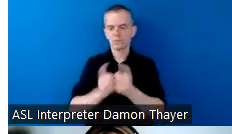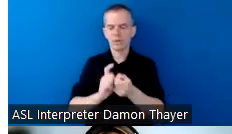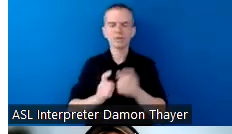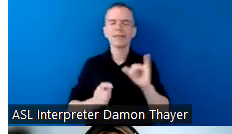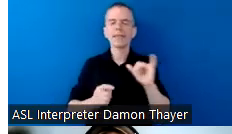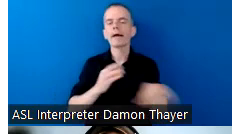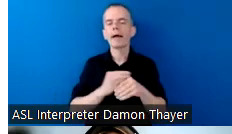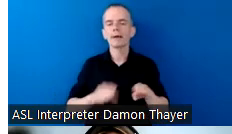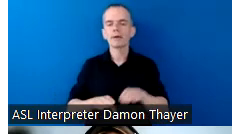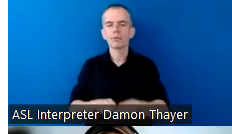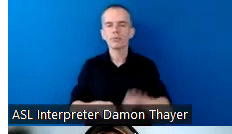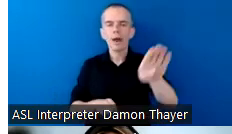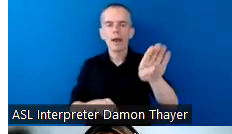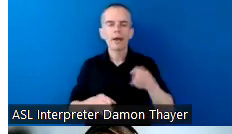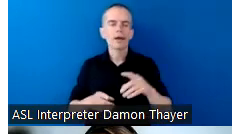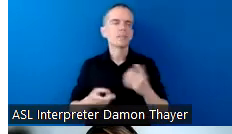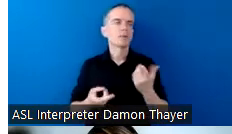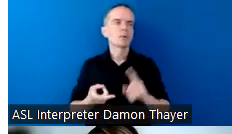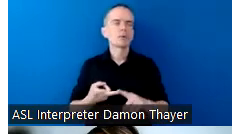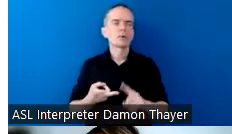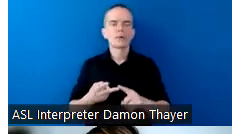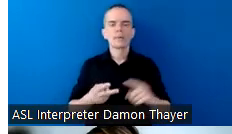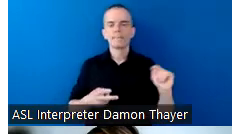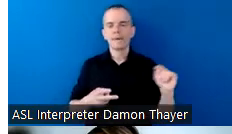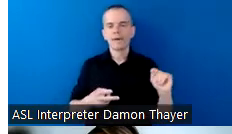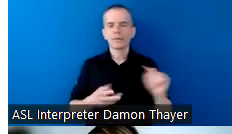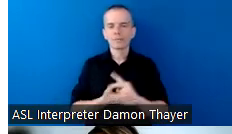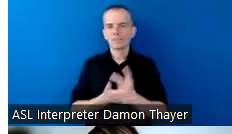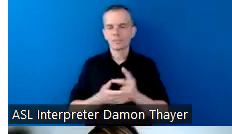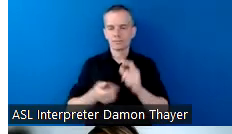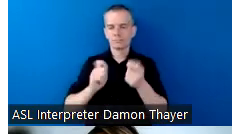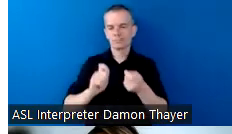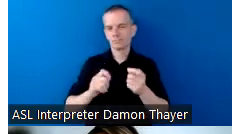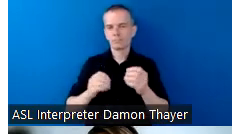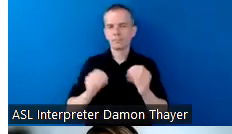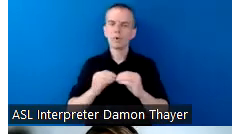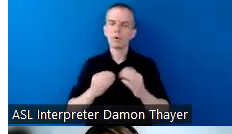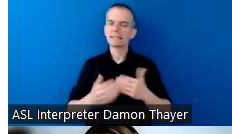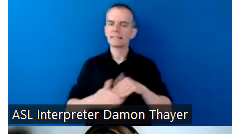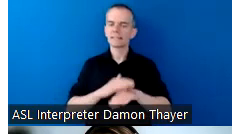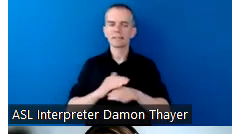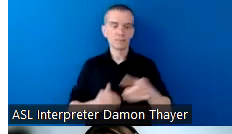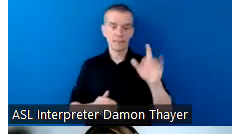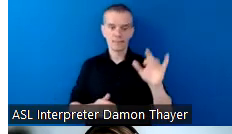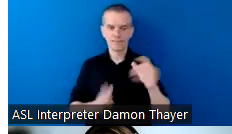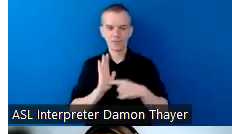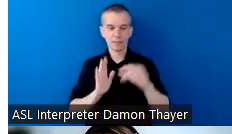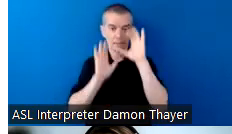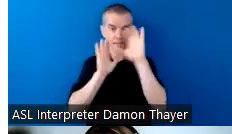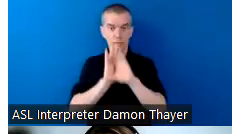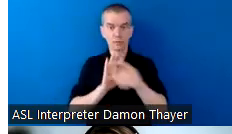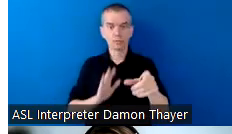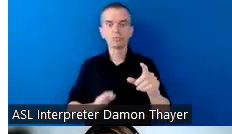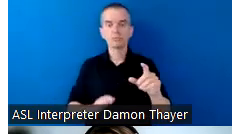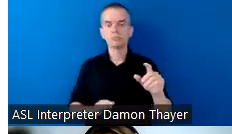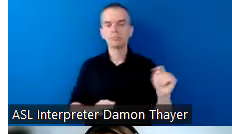or adapting bathrooms or kitchens to be more accessible. Like, for example, this bathroom here has some grab bars in the shower. So those are some